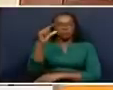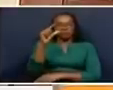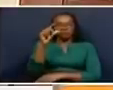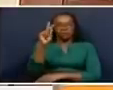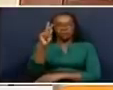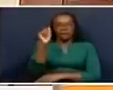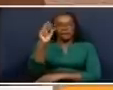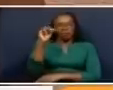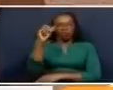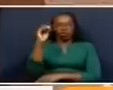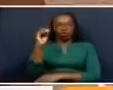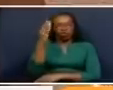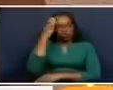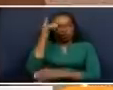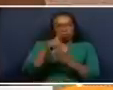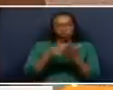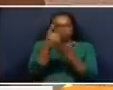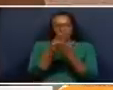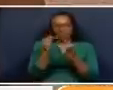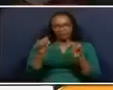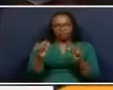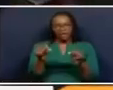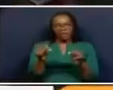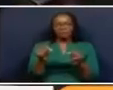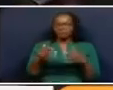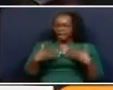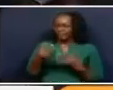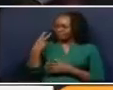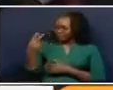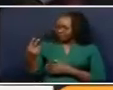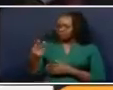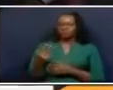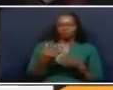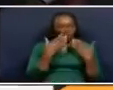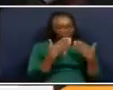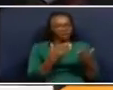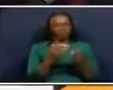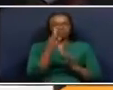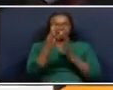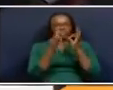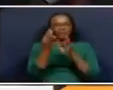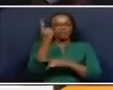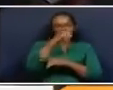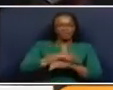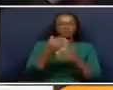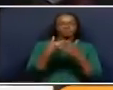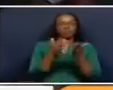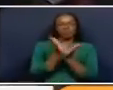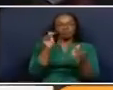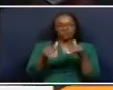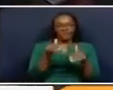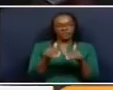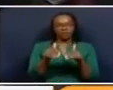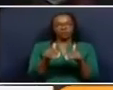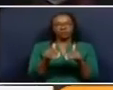we're discussing today. In fact, gentlemen, welcome to the show. Good to Thank see you. You both. Thank you. Good to be here. 33 days to go before the election. 33 days to go. And then today,